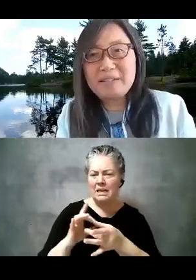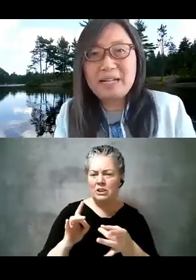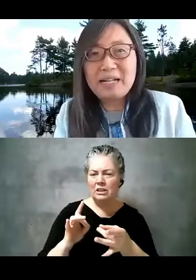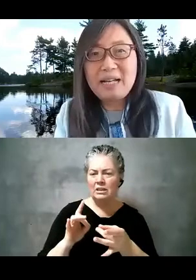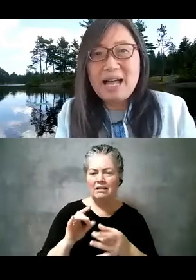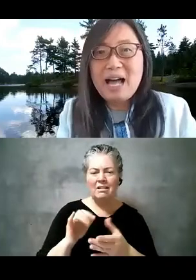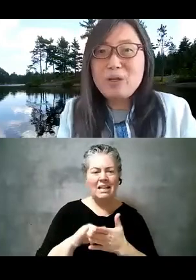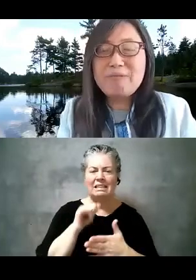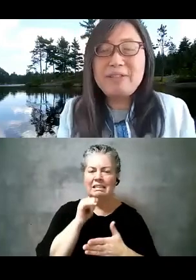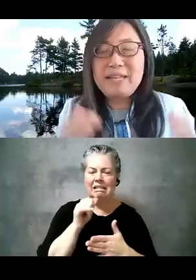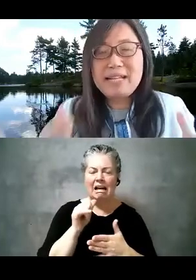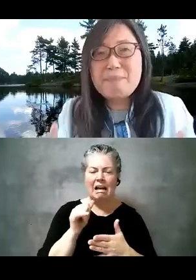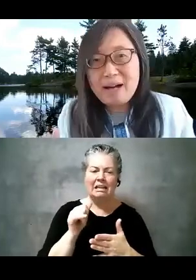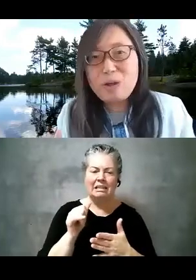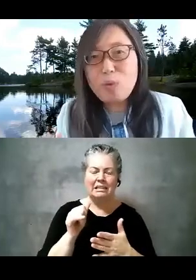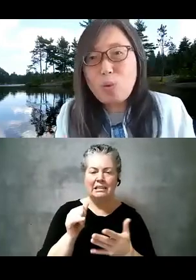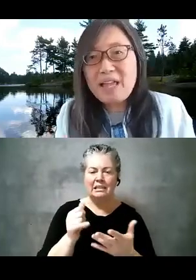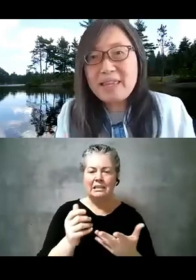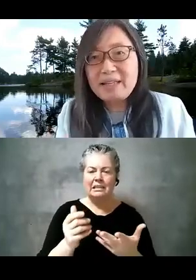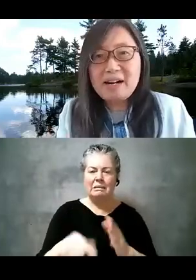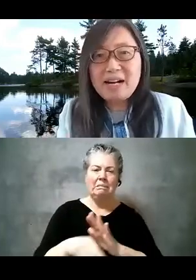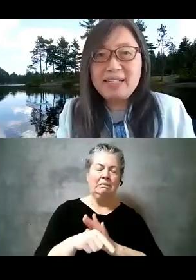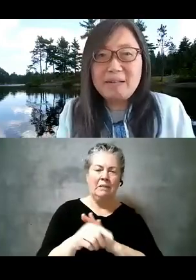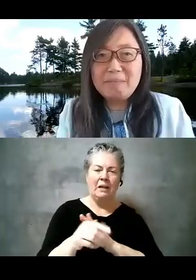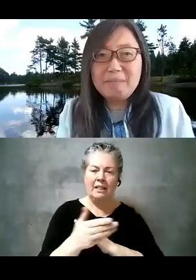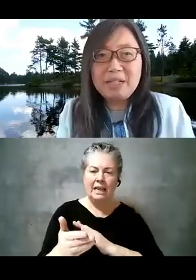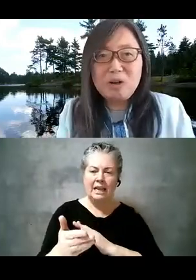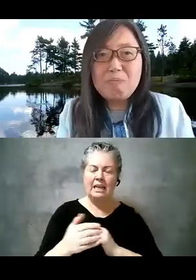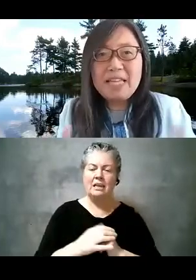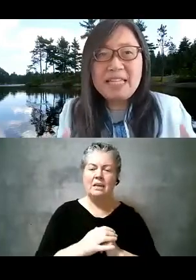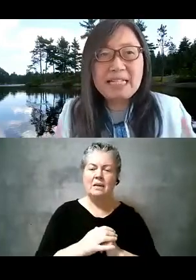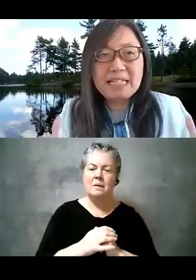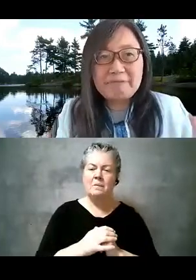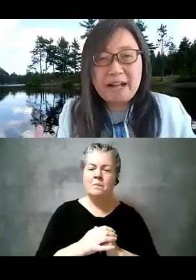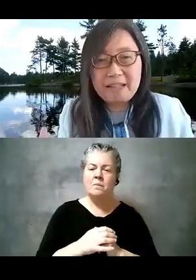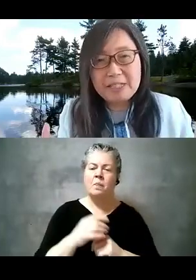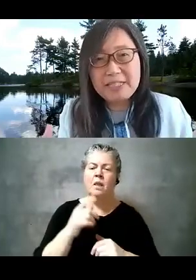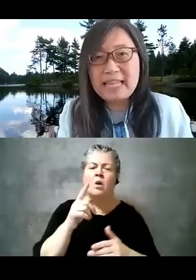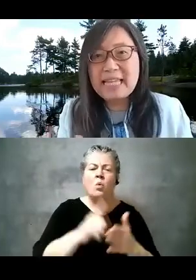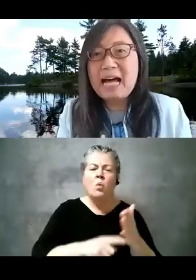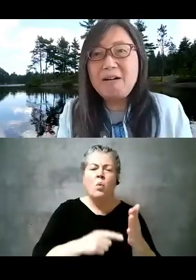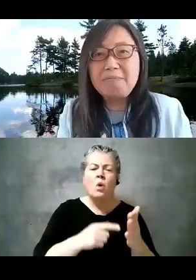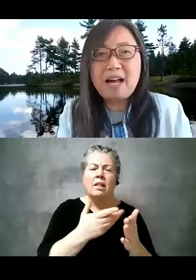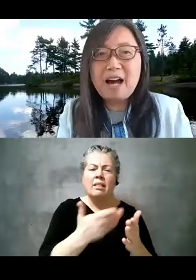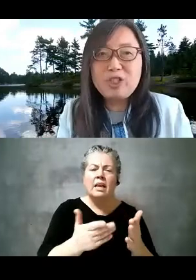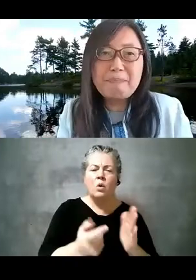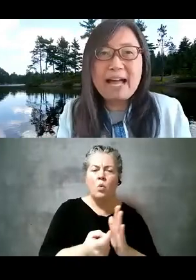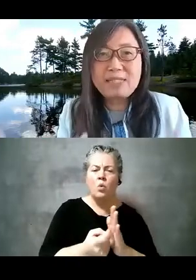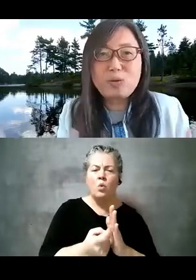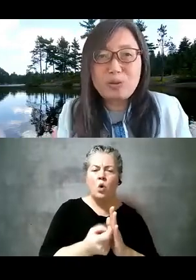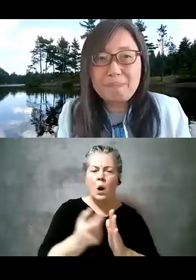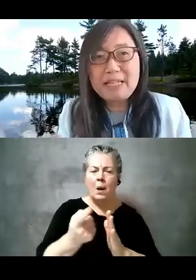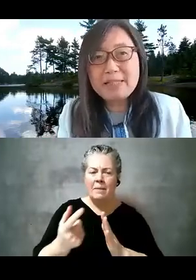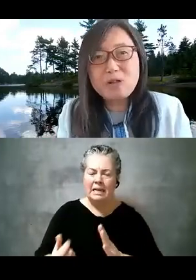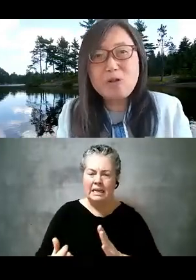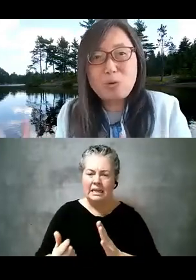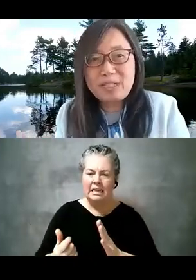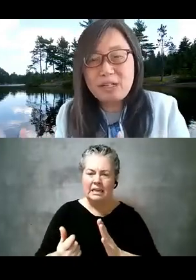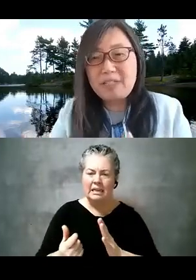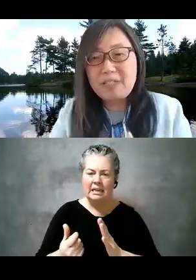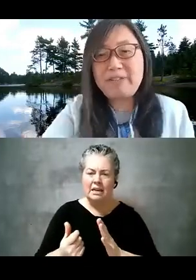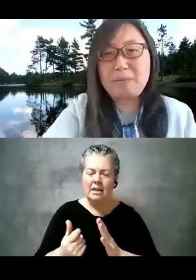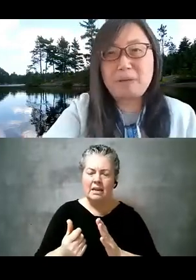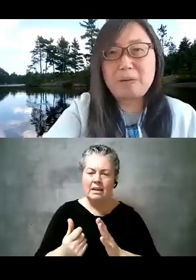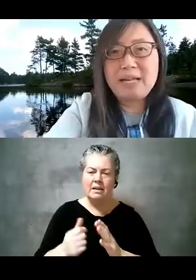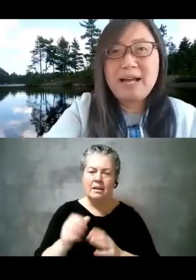the world. You have to think about what are the omitted confounders and how large the bias would be associated with